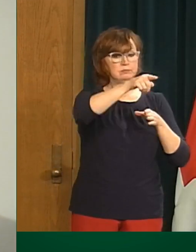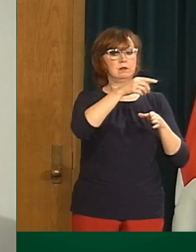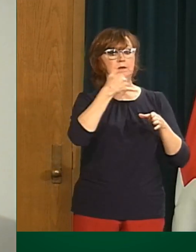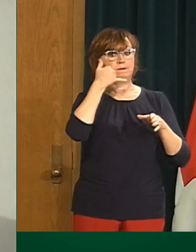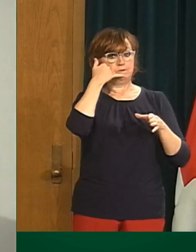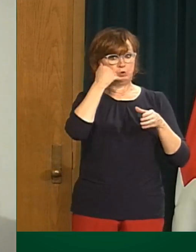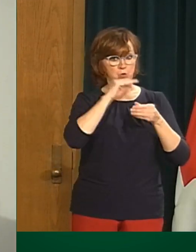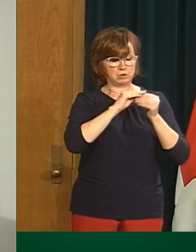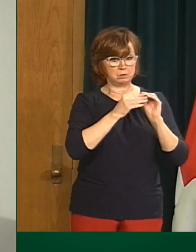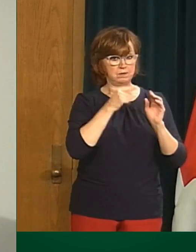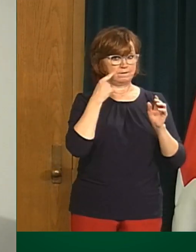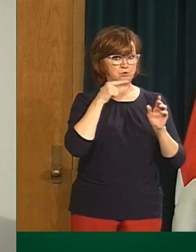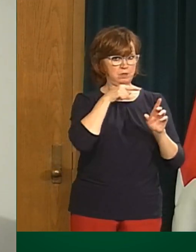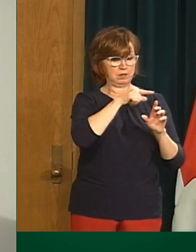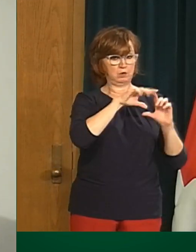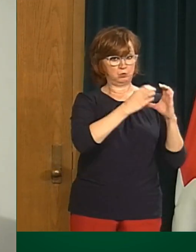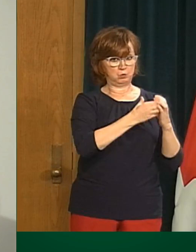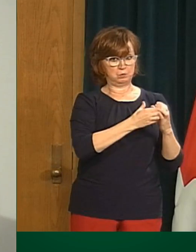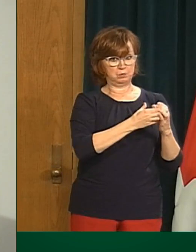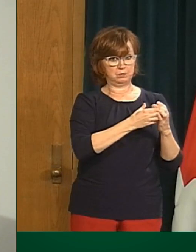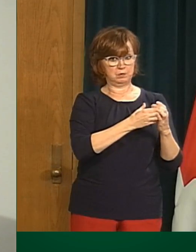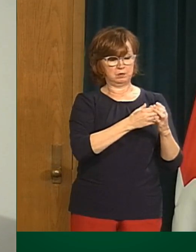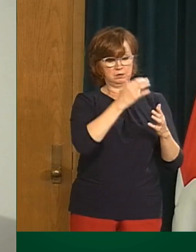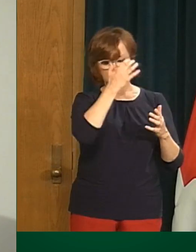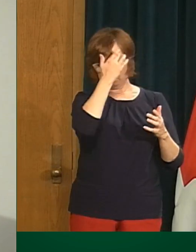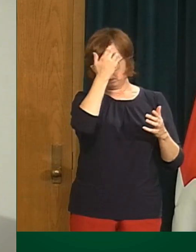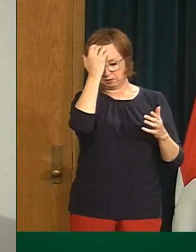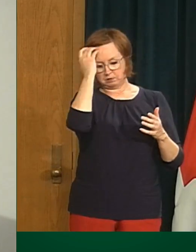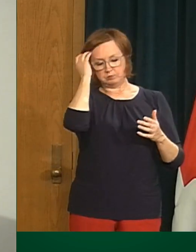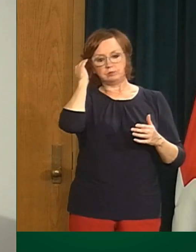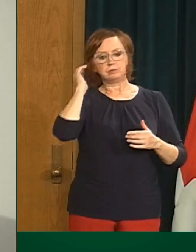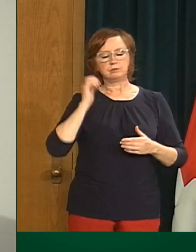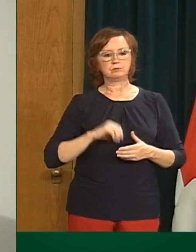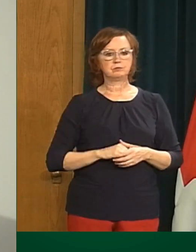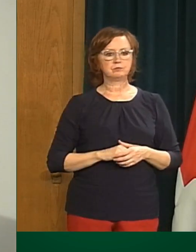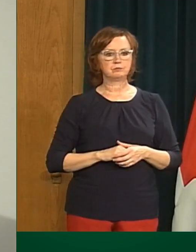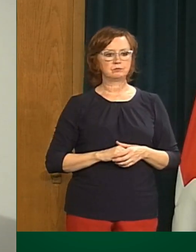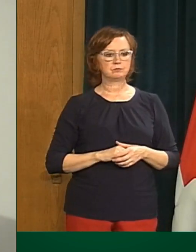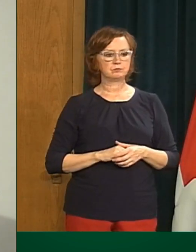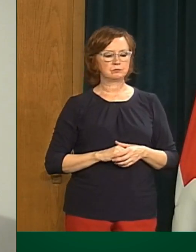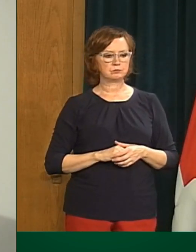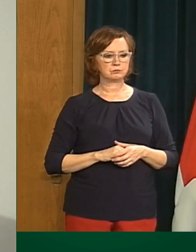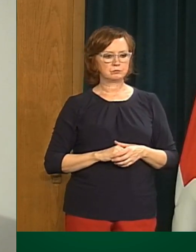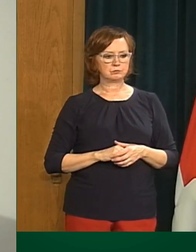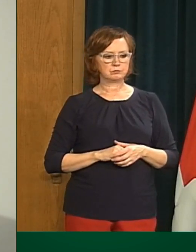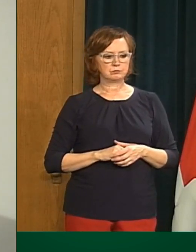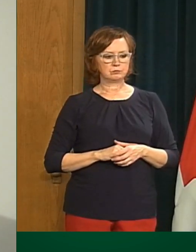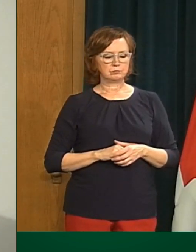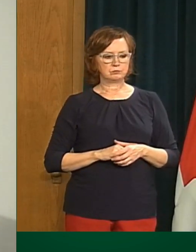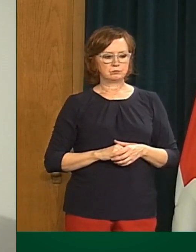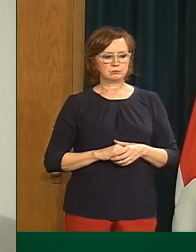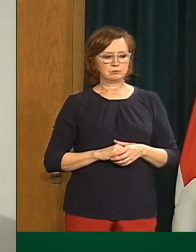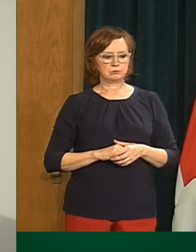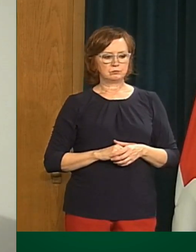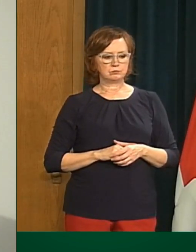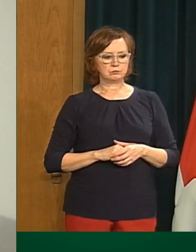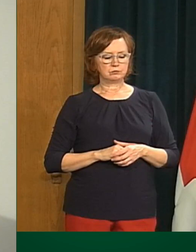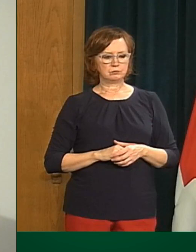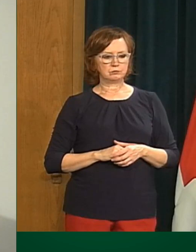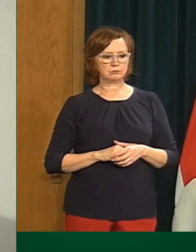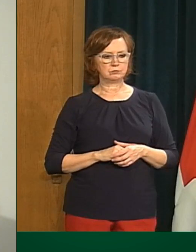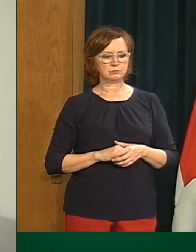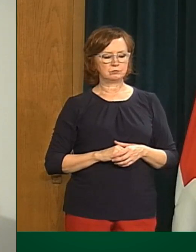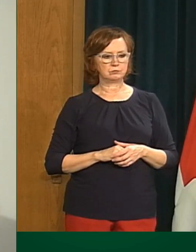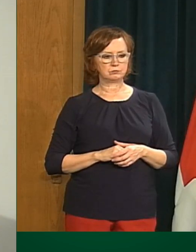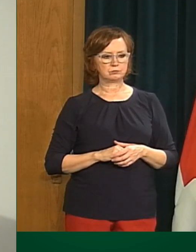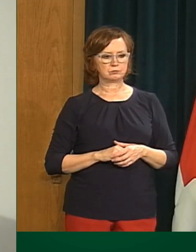fast-track testing. So that's the general recommendation for all first responders, including our partners in policing. And then I would